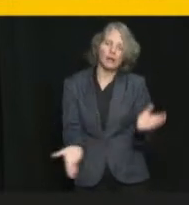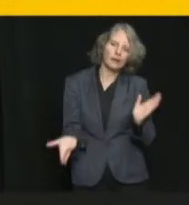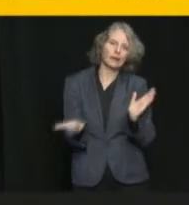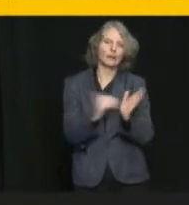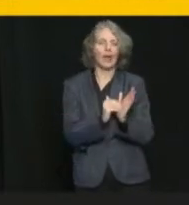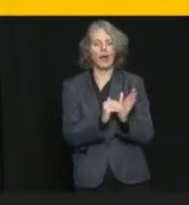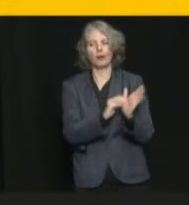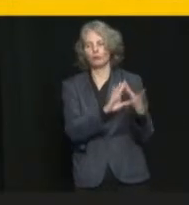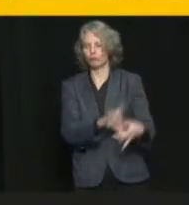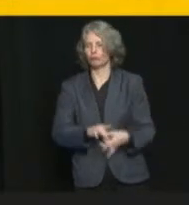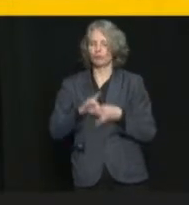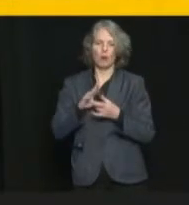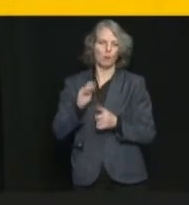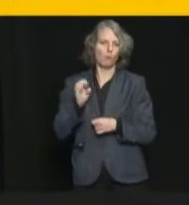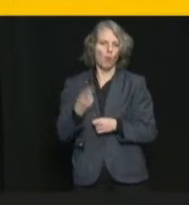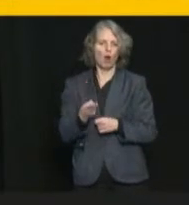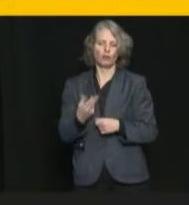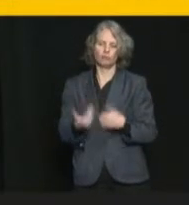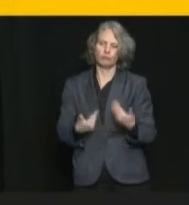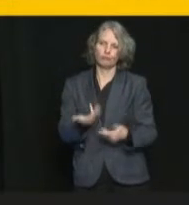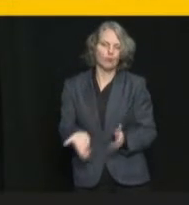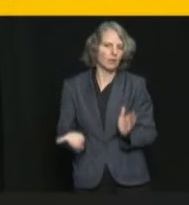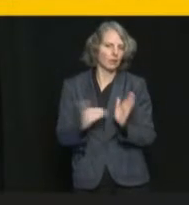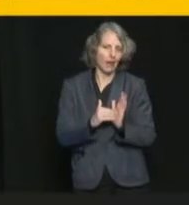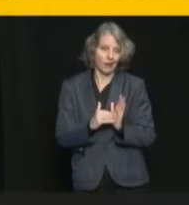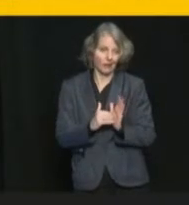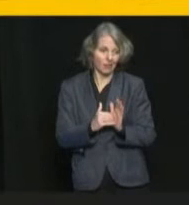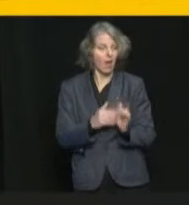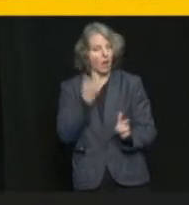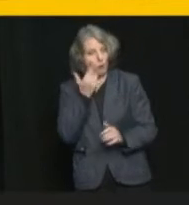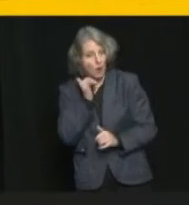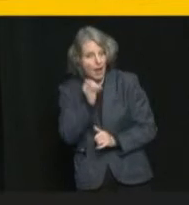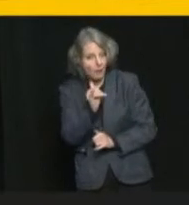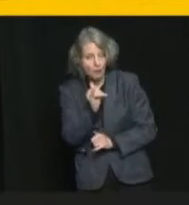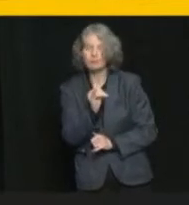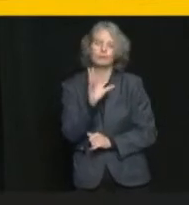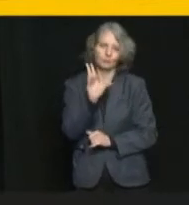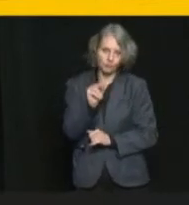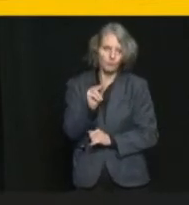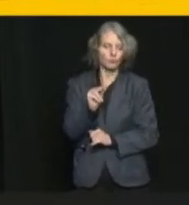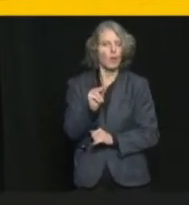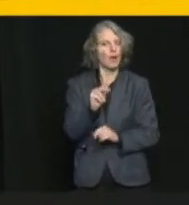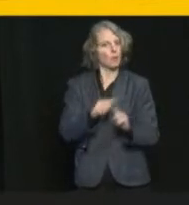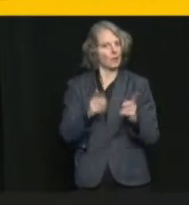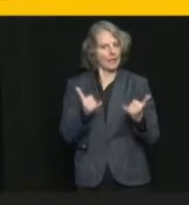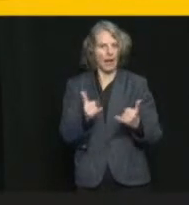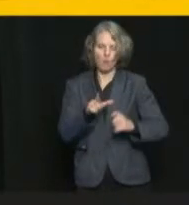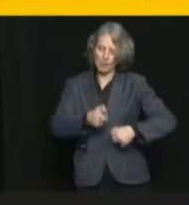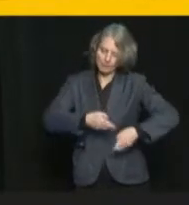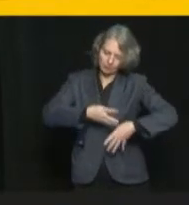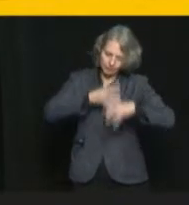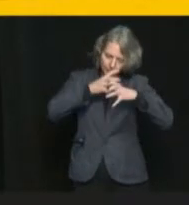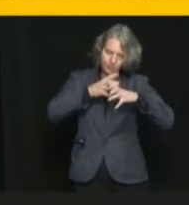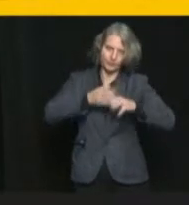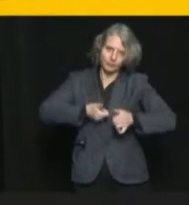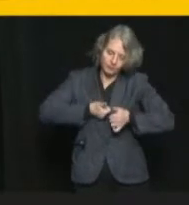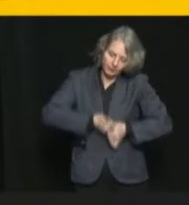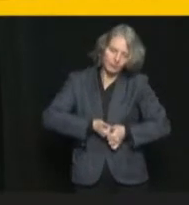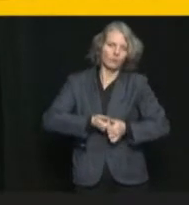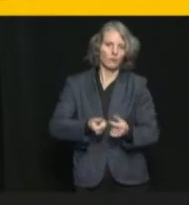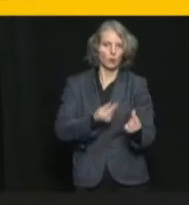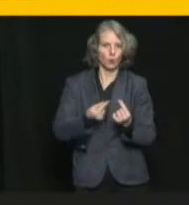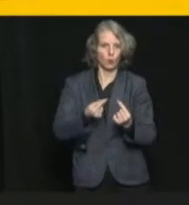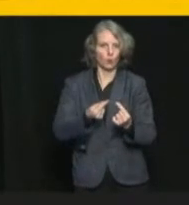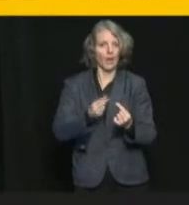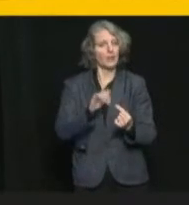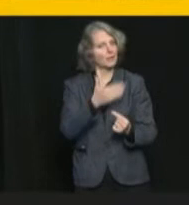from 2020. This won't last forever. But for now, we have to buckle down. This is our best way through